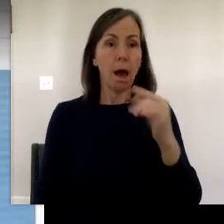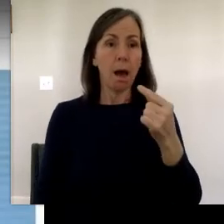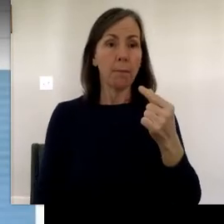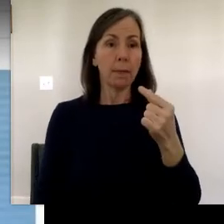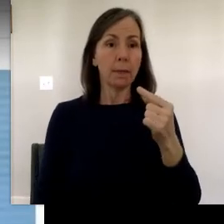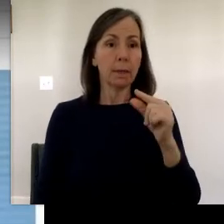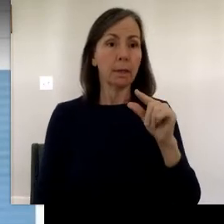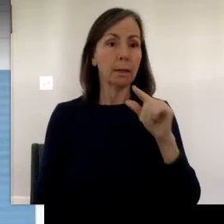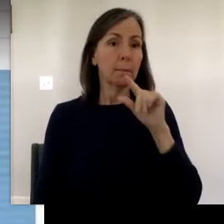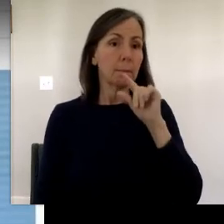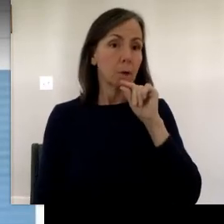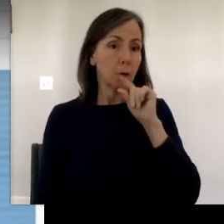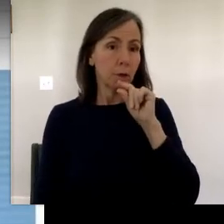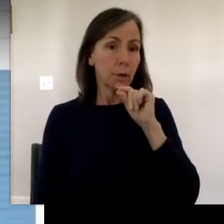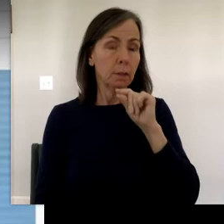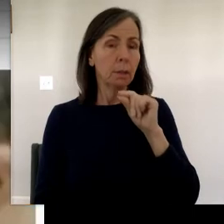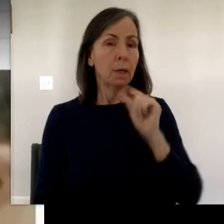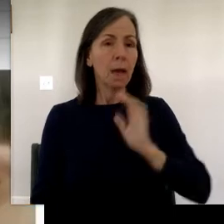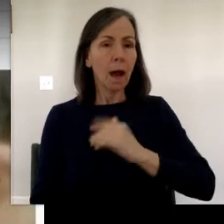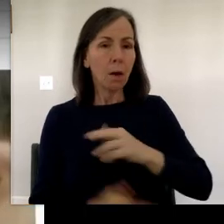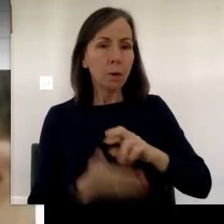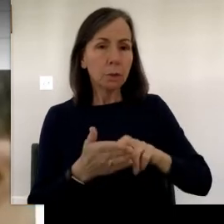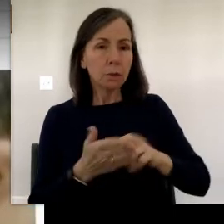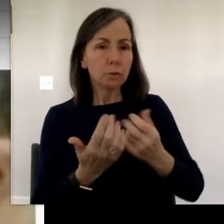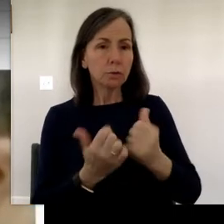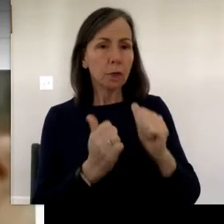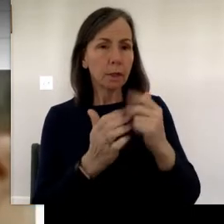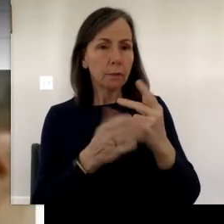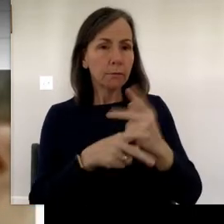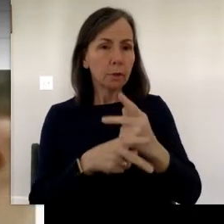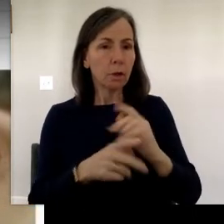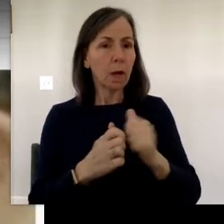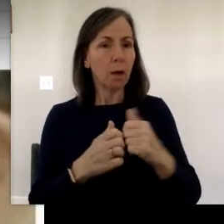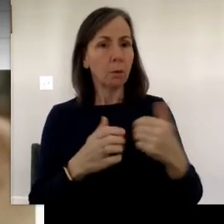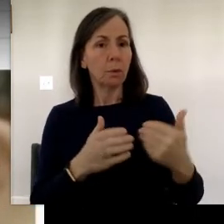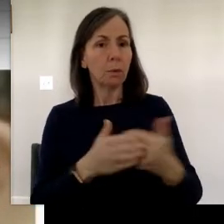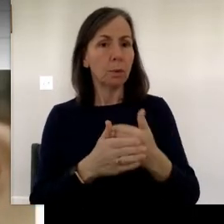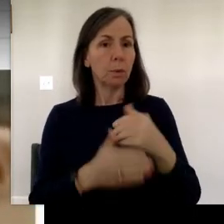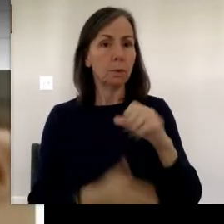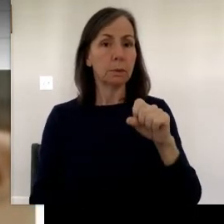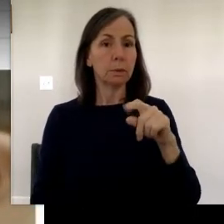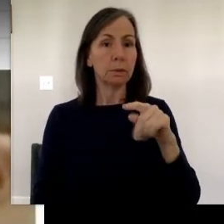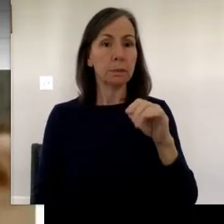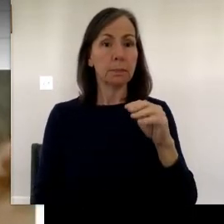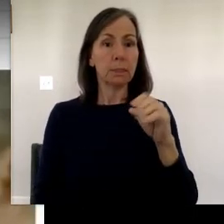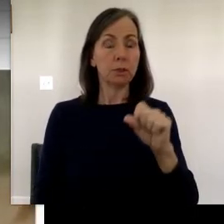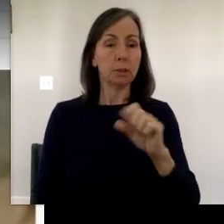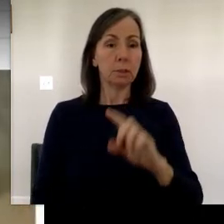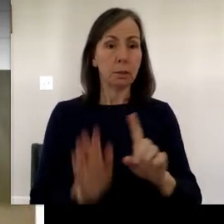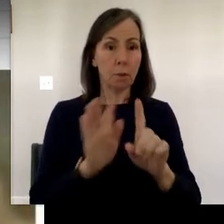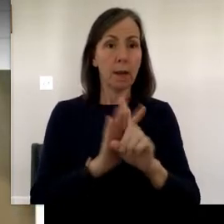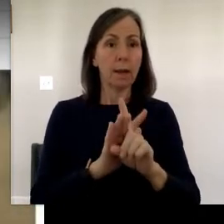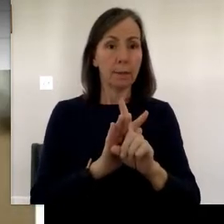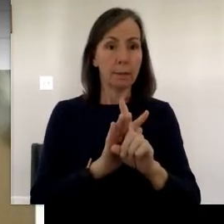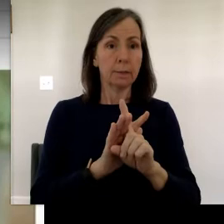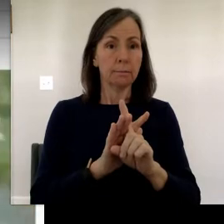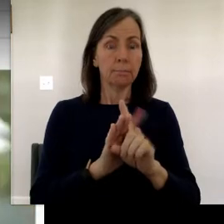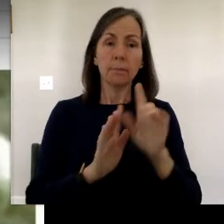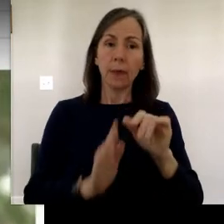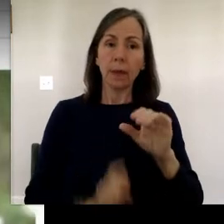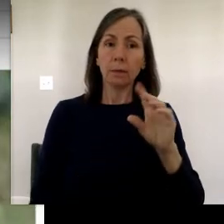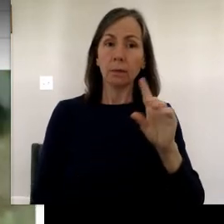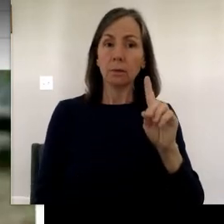to understand how new species arise. This is Darwin's fundamental question, on the origin